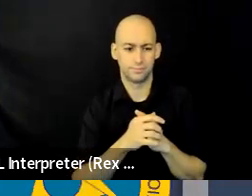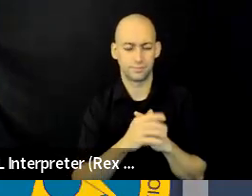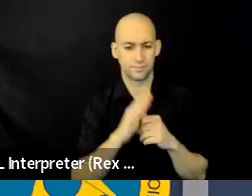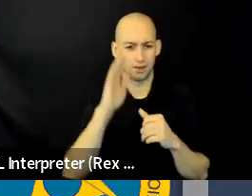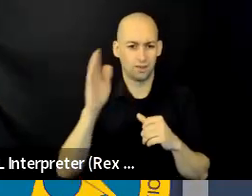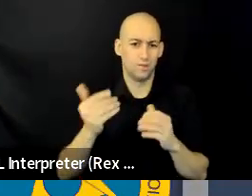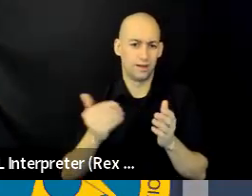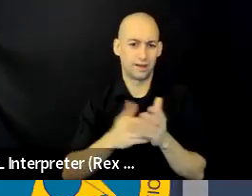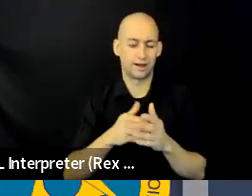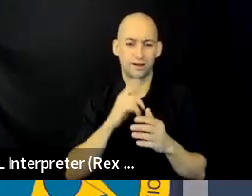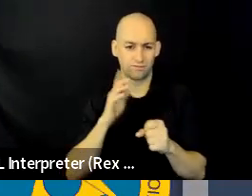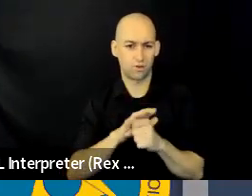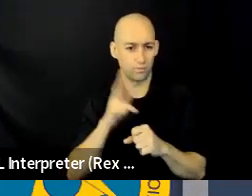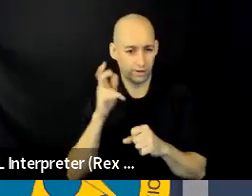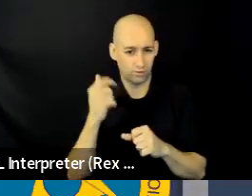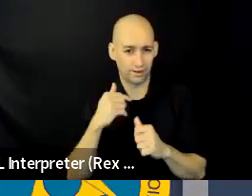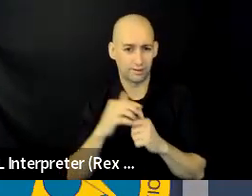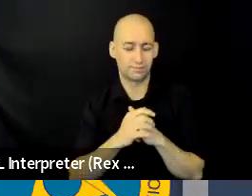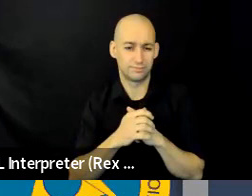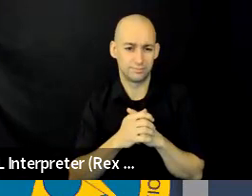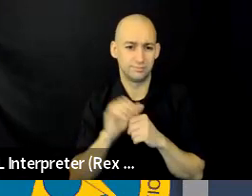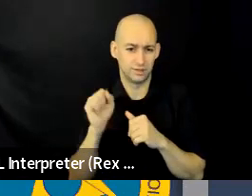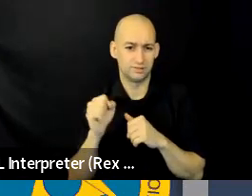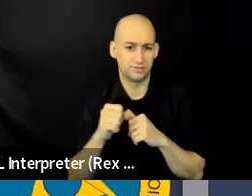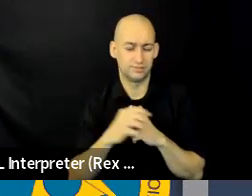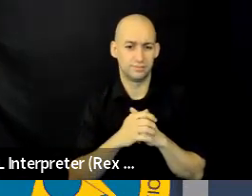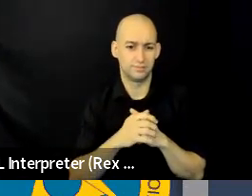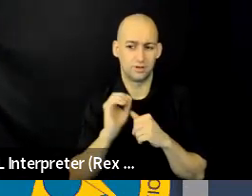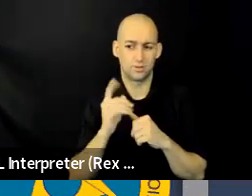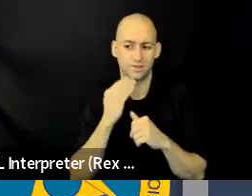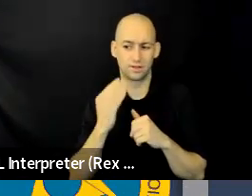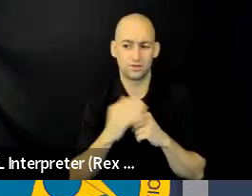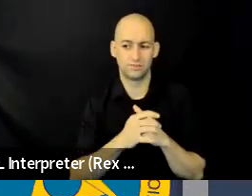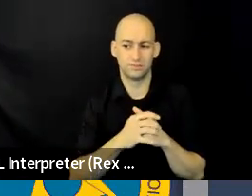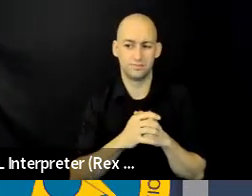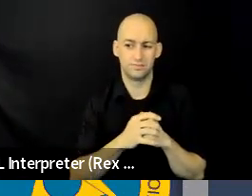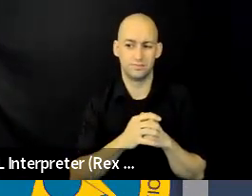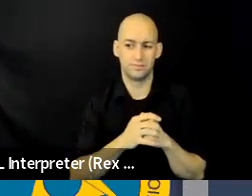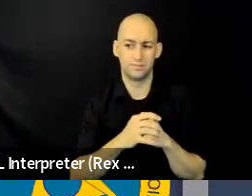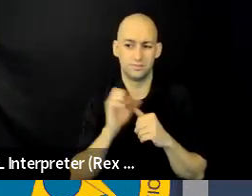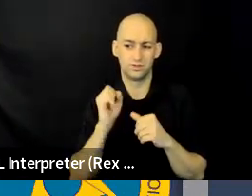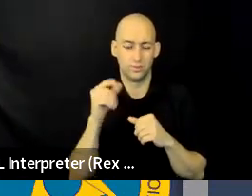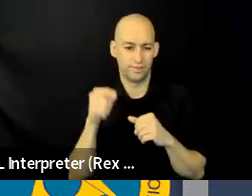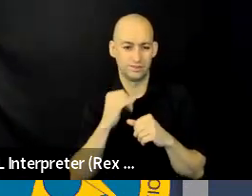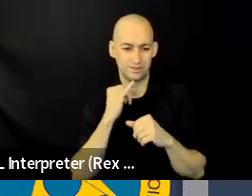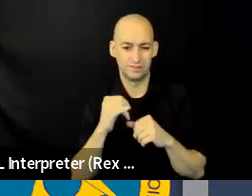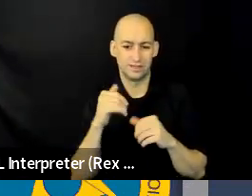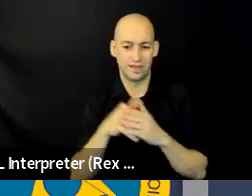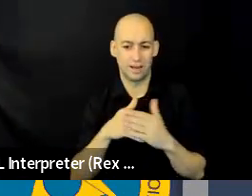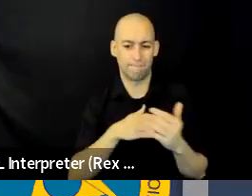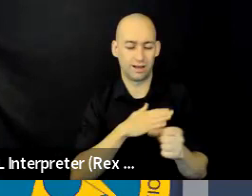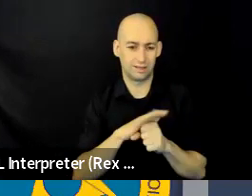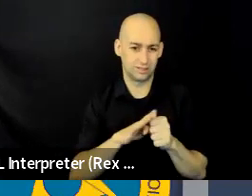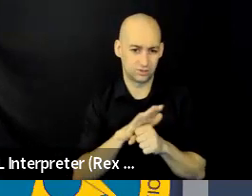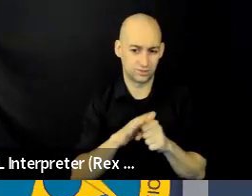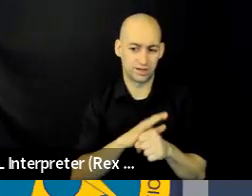Hi, again, confirming you can hear me? Yes. Okay, thank you. So this is in my district.